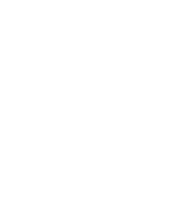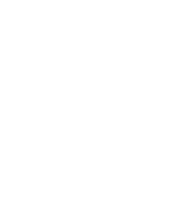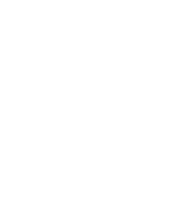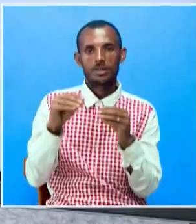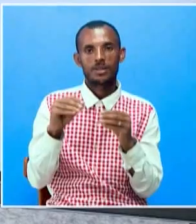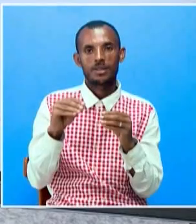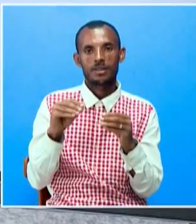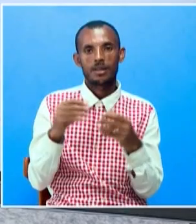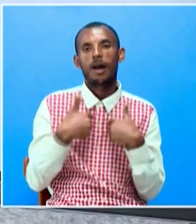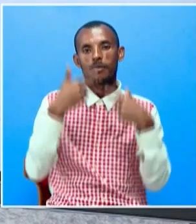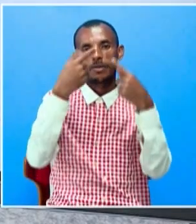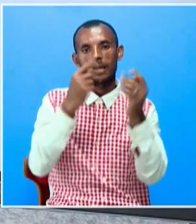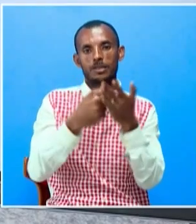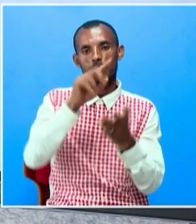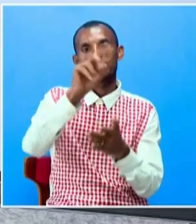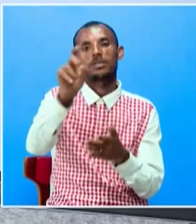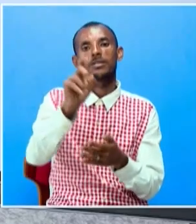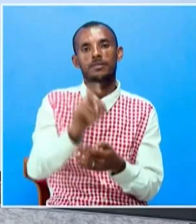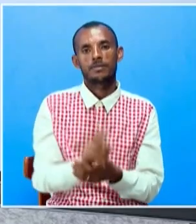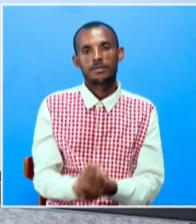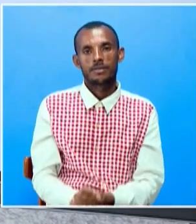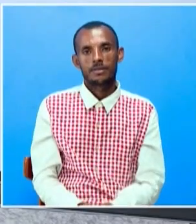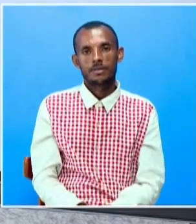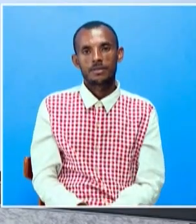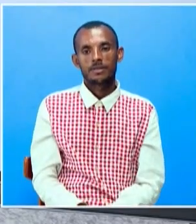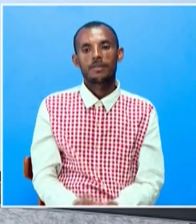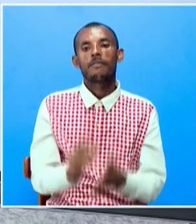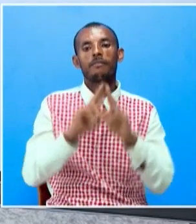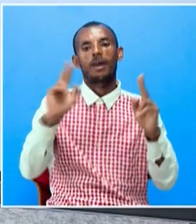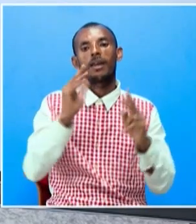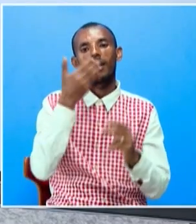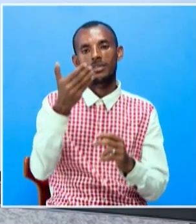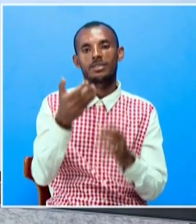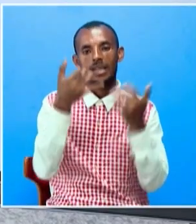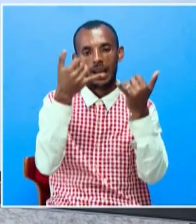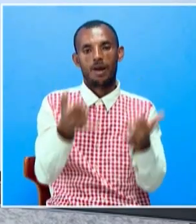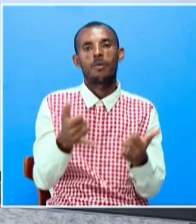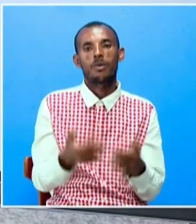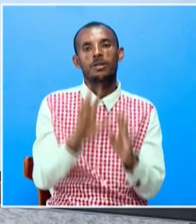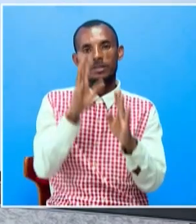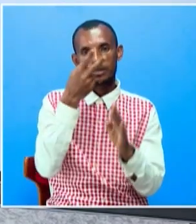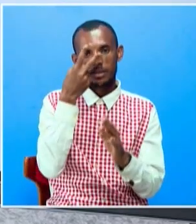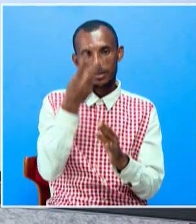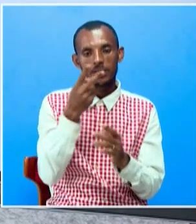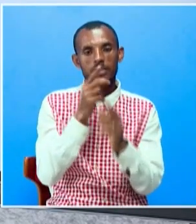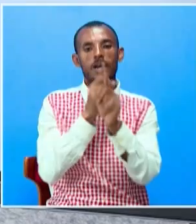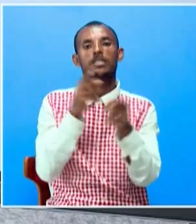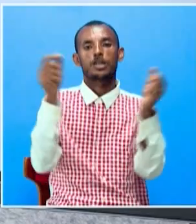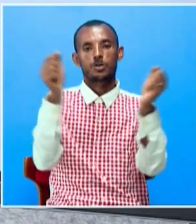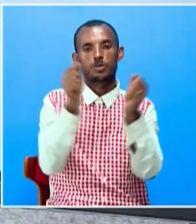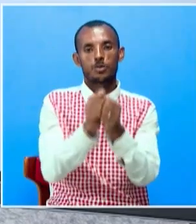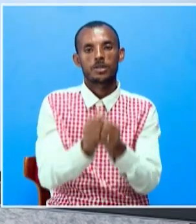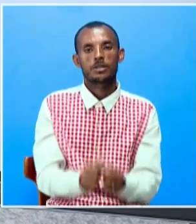Students, have you tried the question? Very nice. Now, let's see the answer